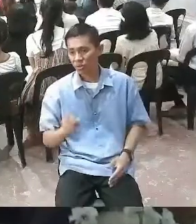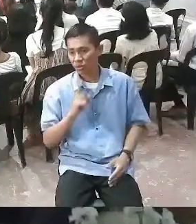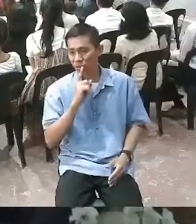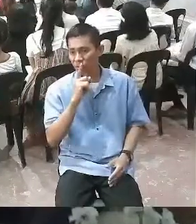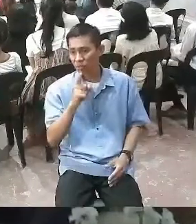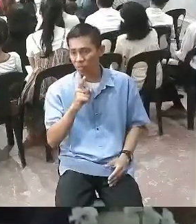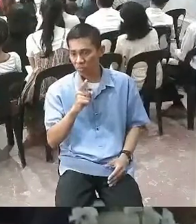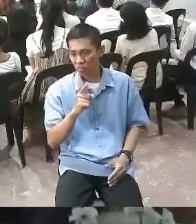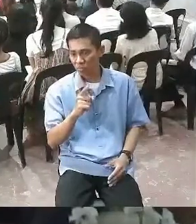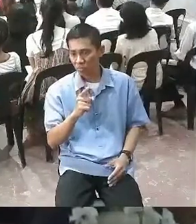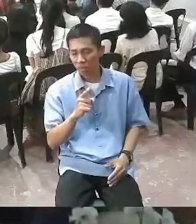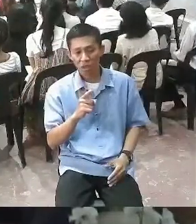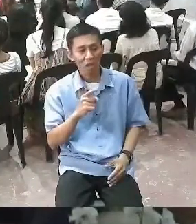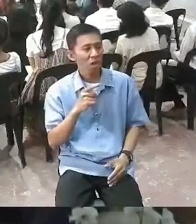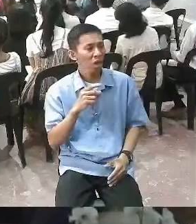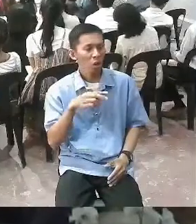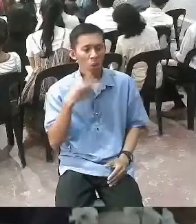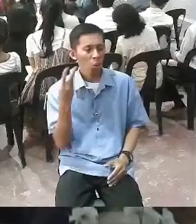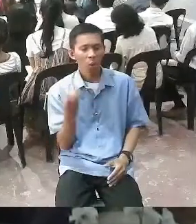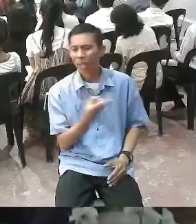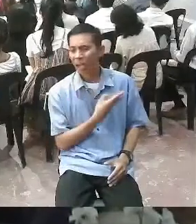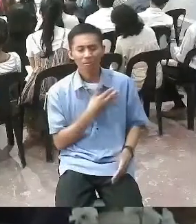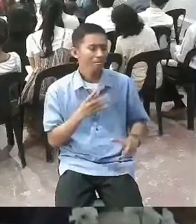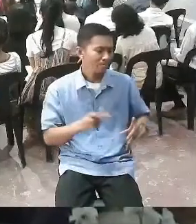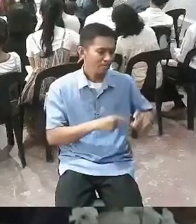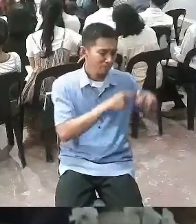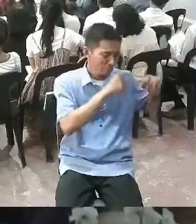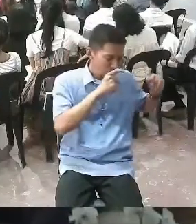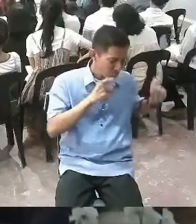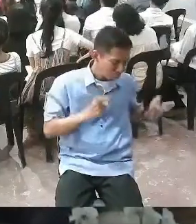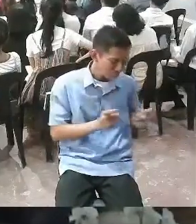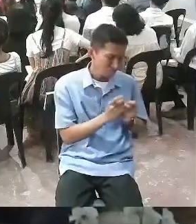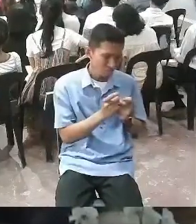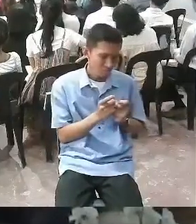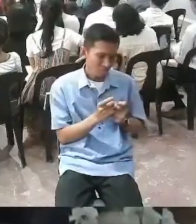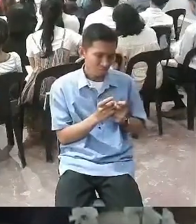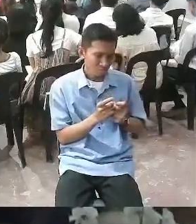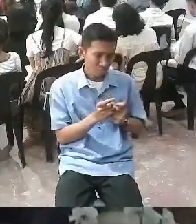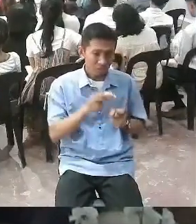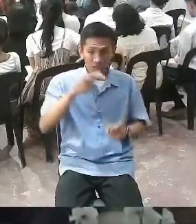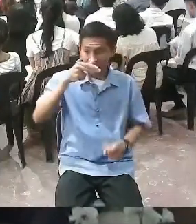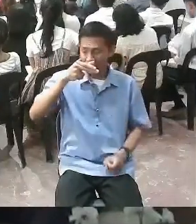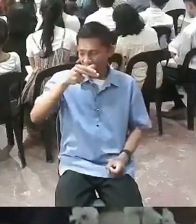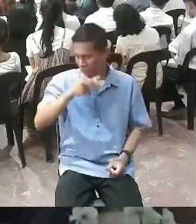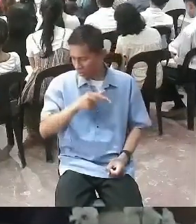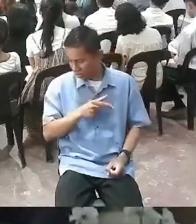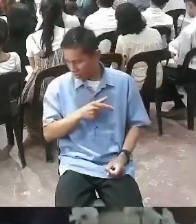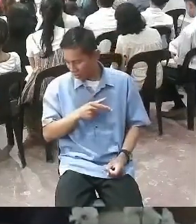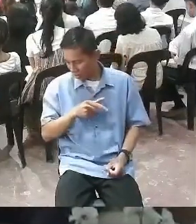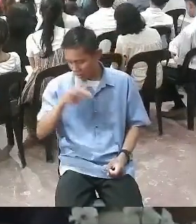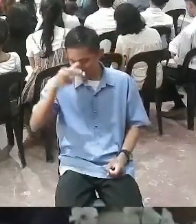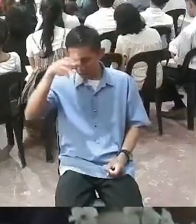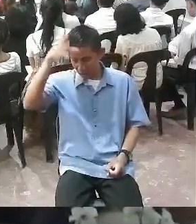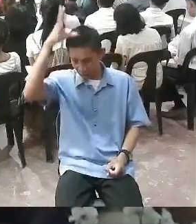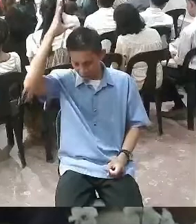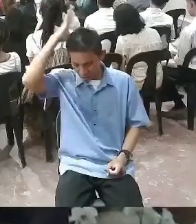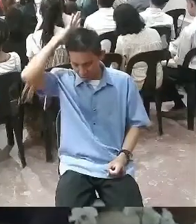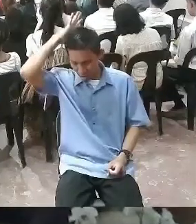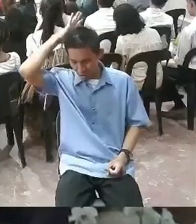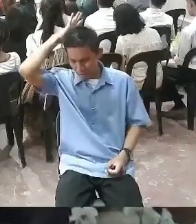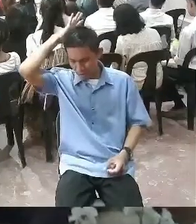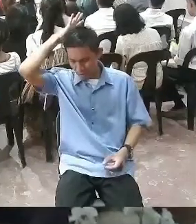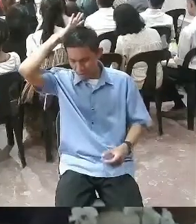we have never sinned. And when you get to the end of Romans chapter 7, and you can study this on your own